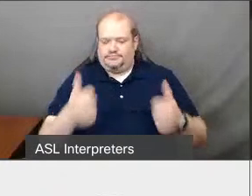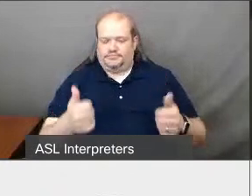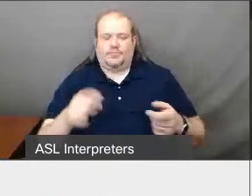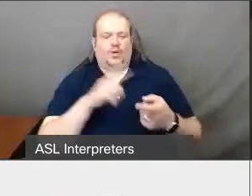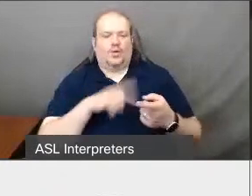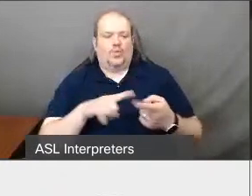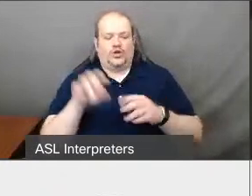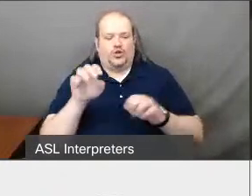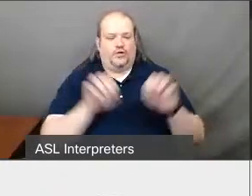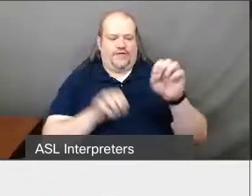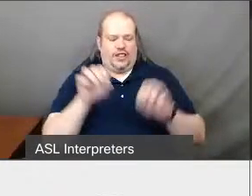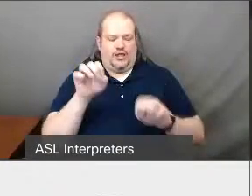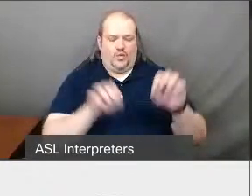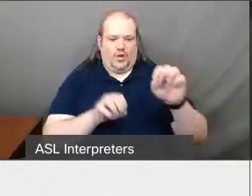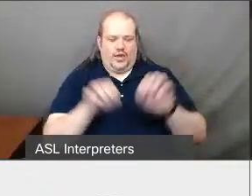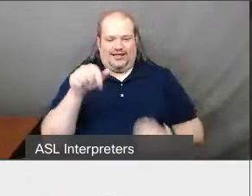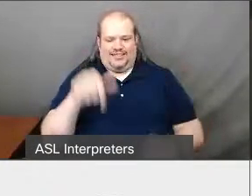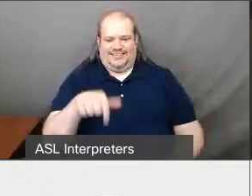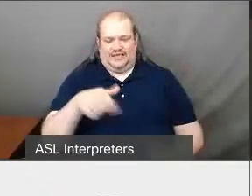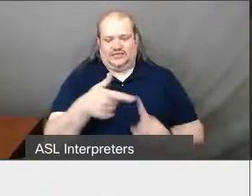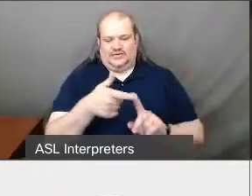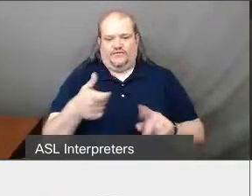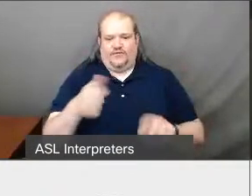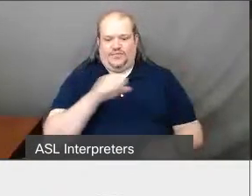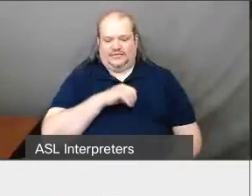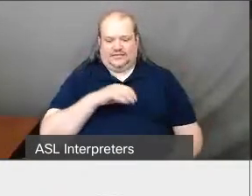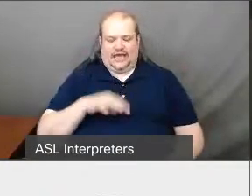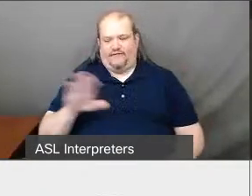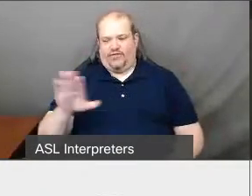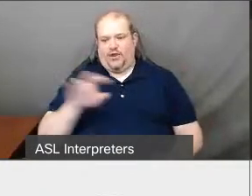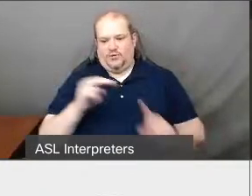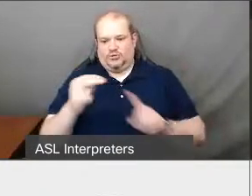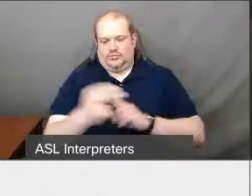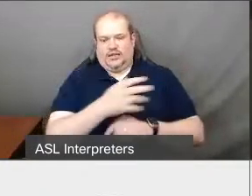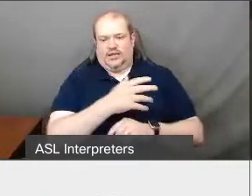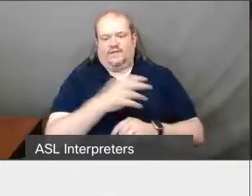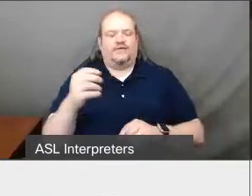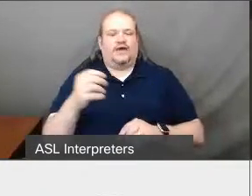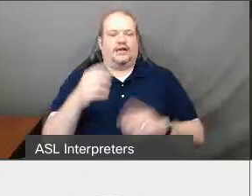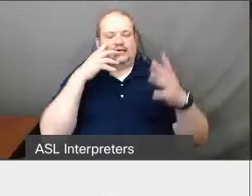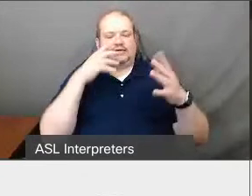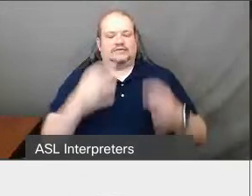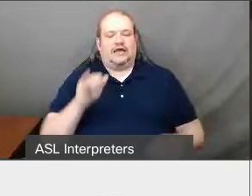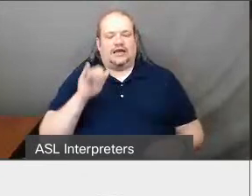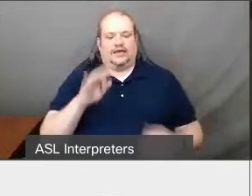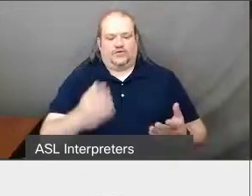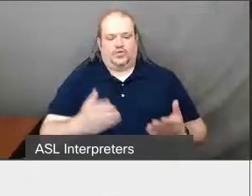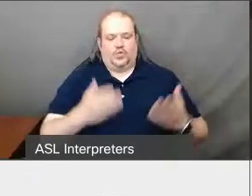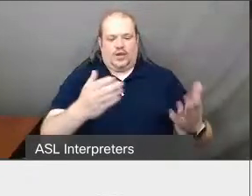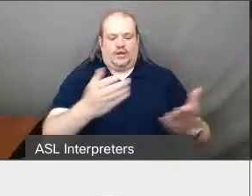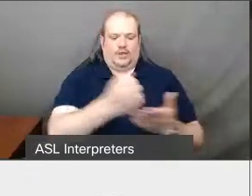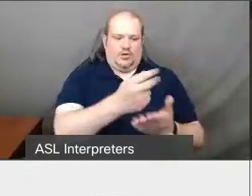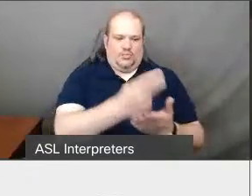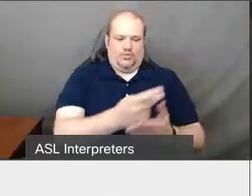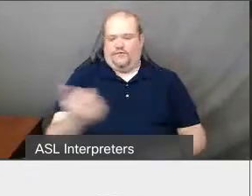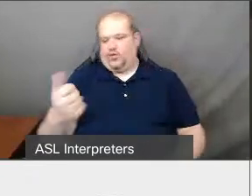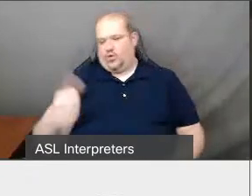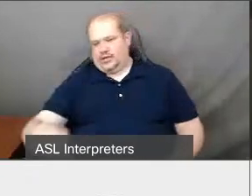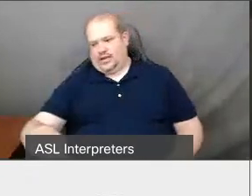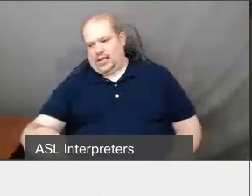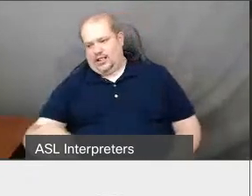When you're evaluating this from the staff's perspective and deciding whether to recommend approval or